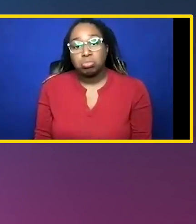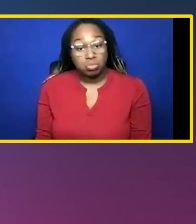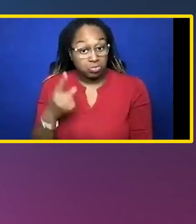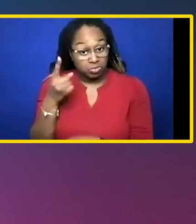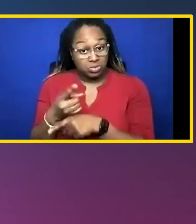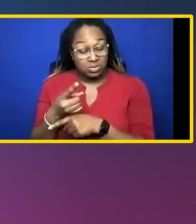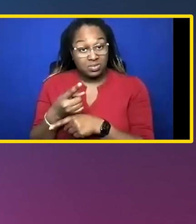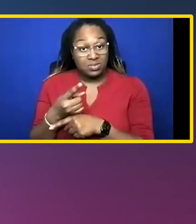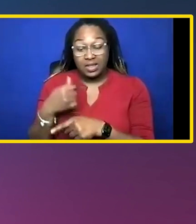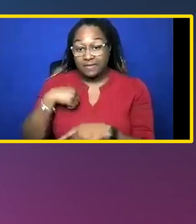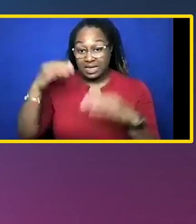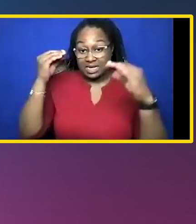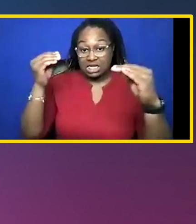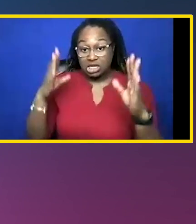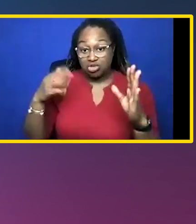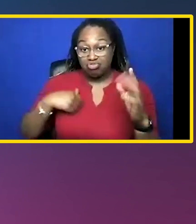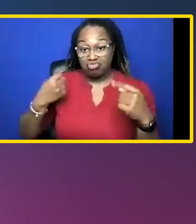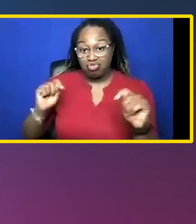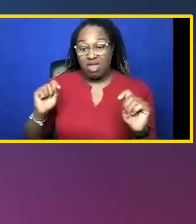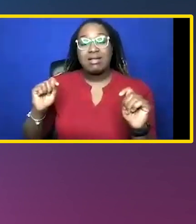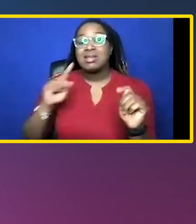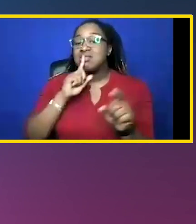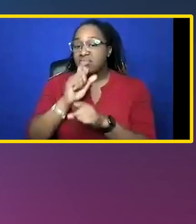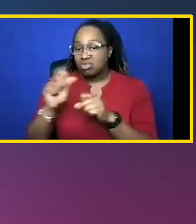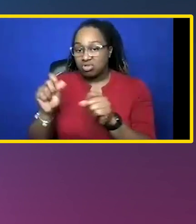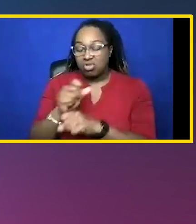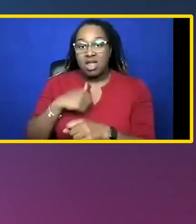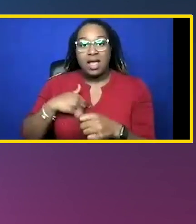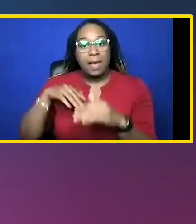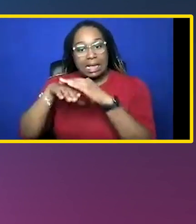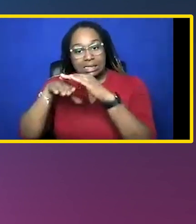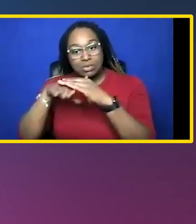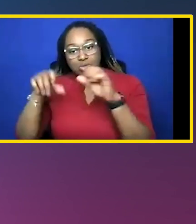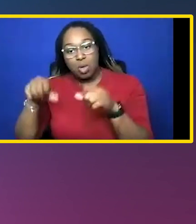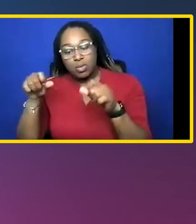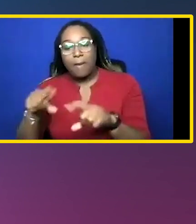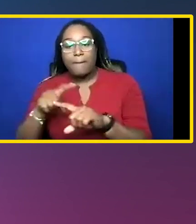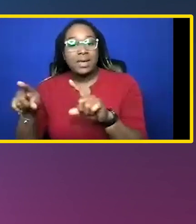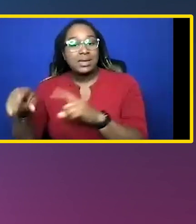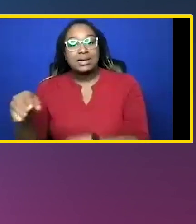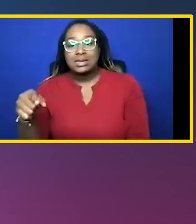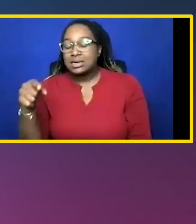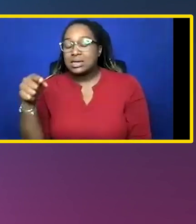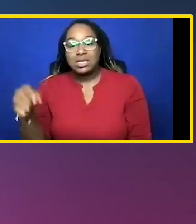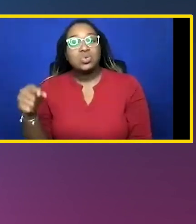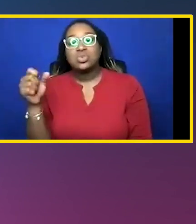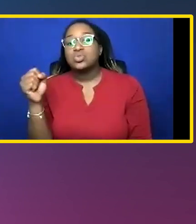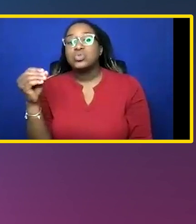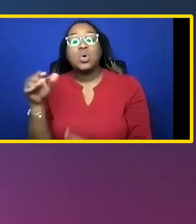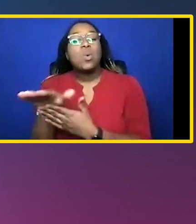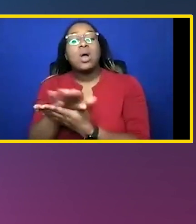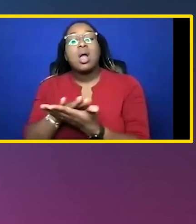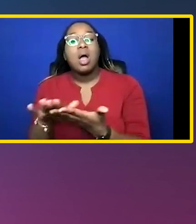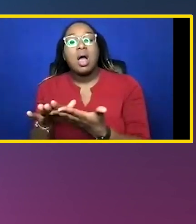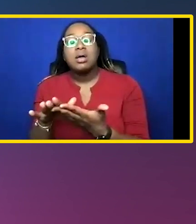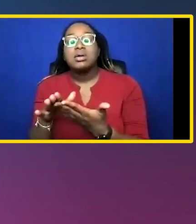Right? And as a teacher, I try to make sure that I am as accessible as possible, but he was so kind and